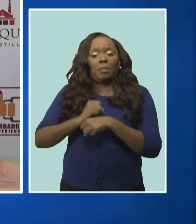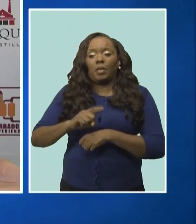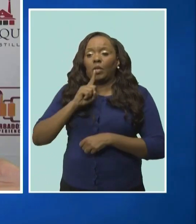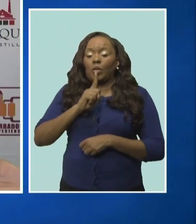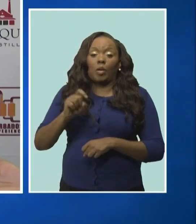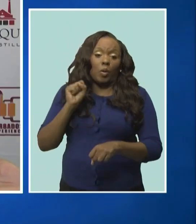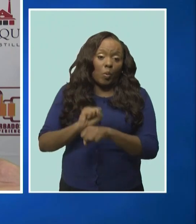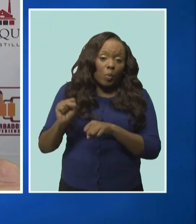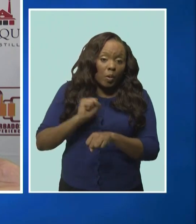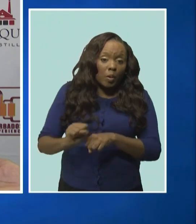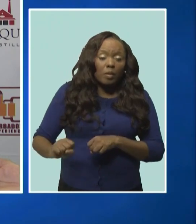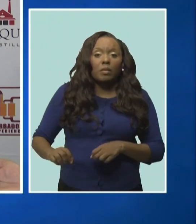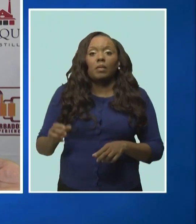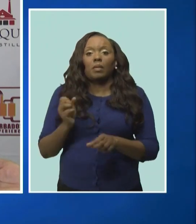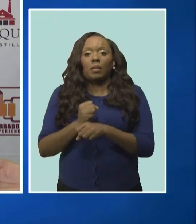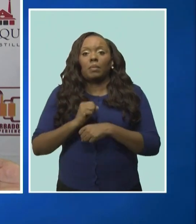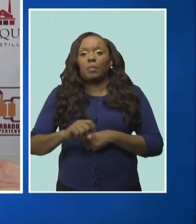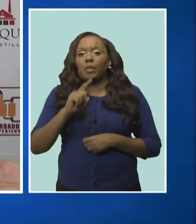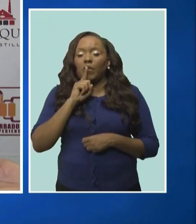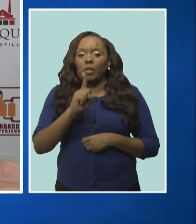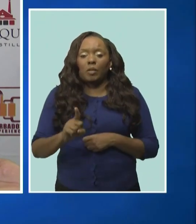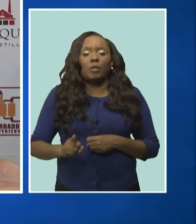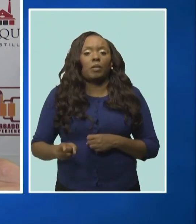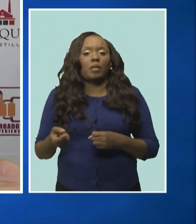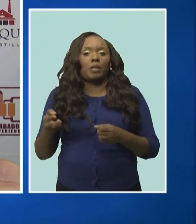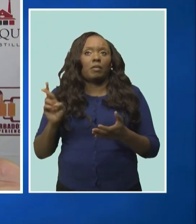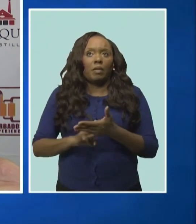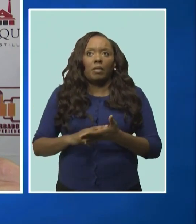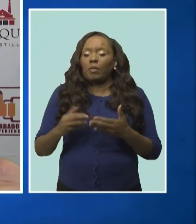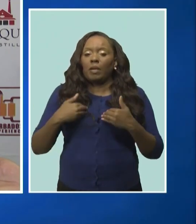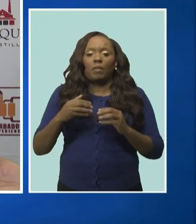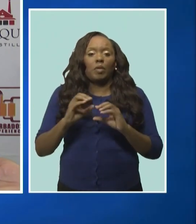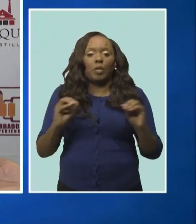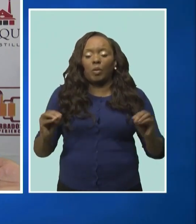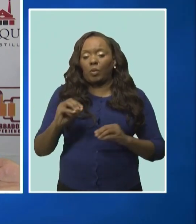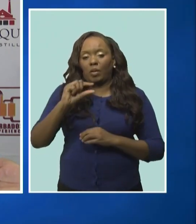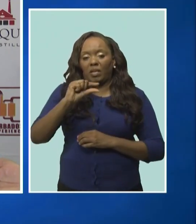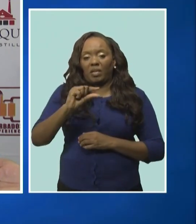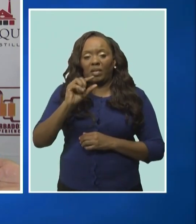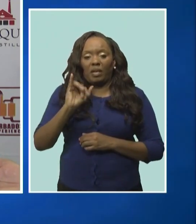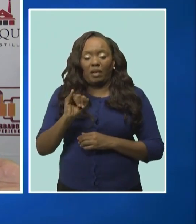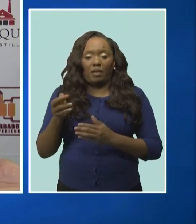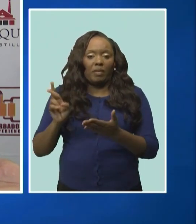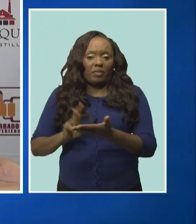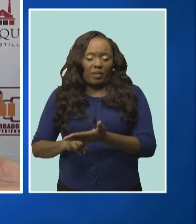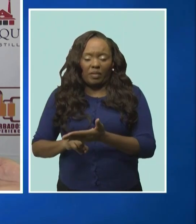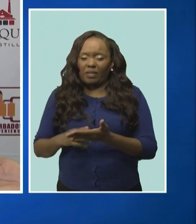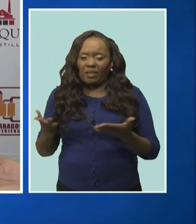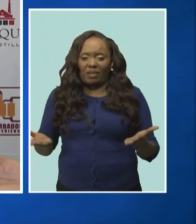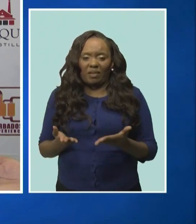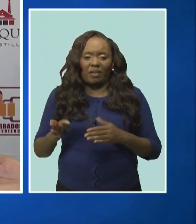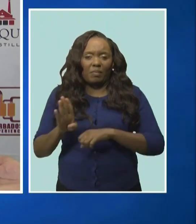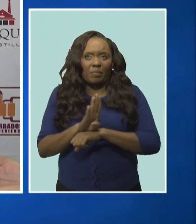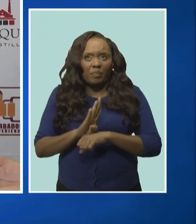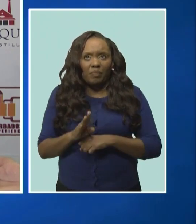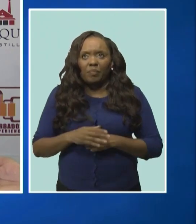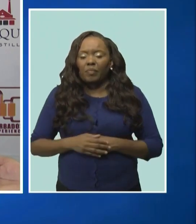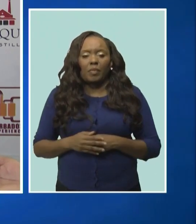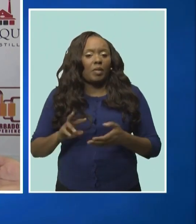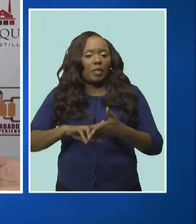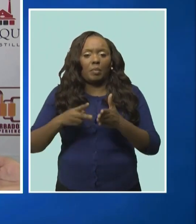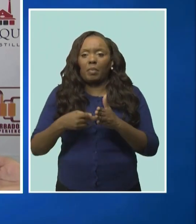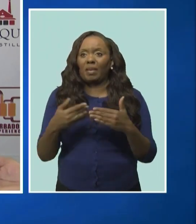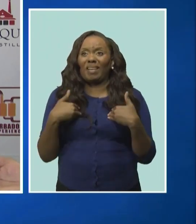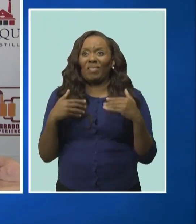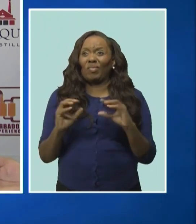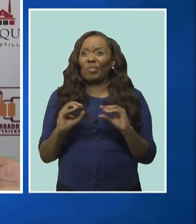actual registrations. We have no GI registrations on the island, and so consequently we have no GI registrations in export markets, and